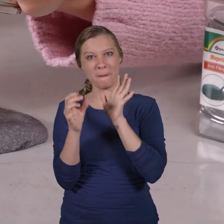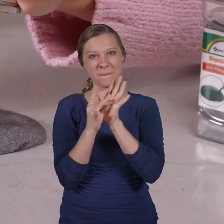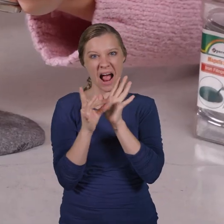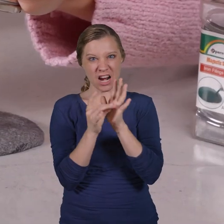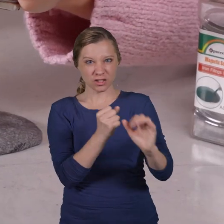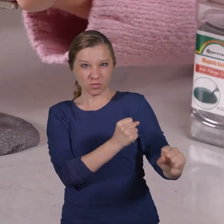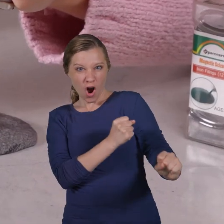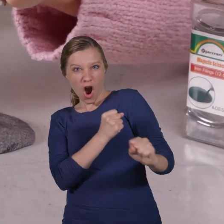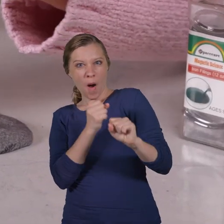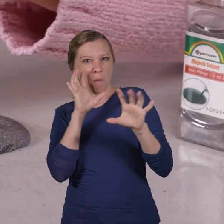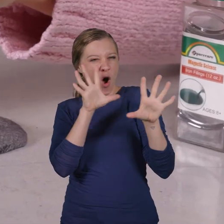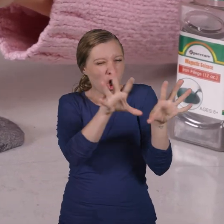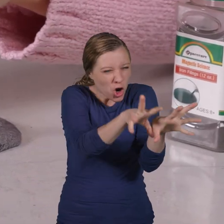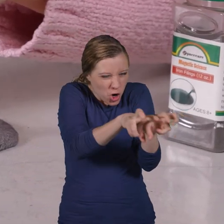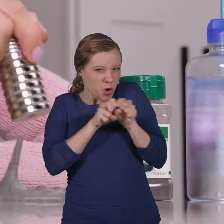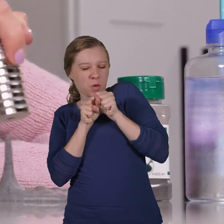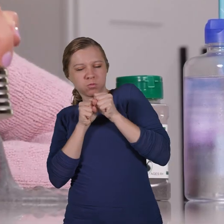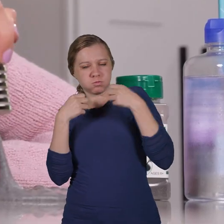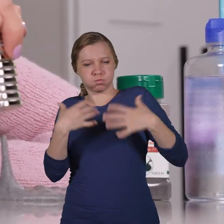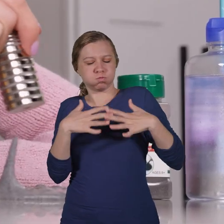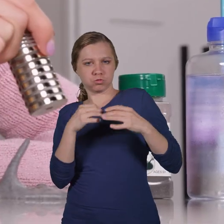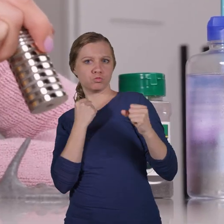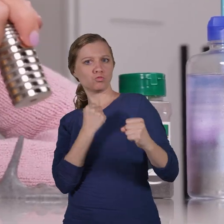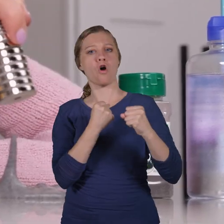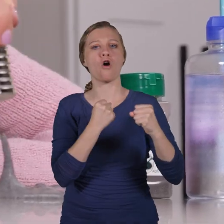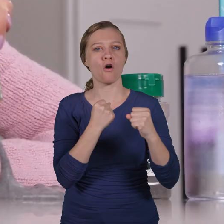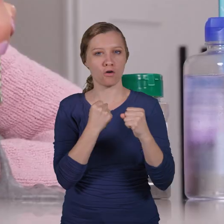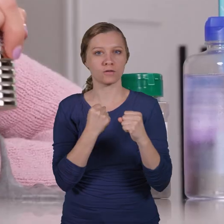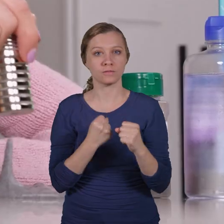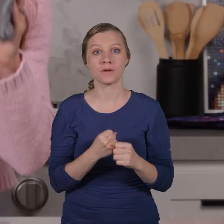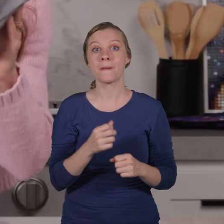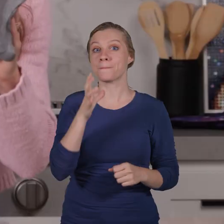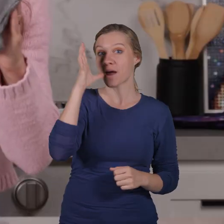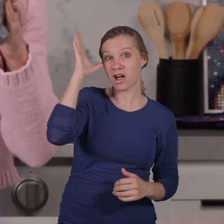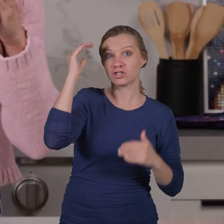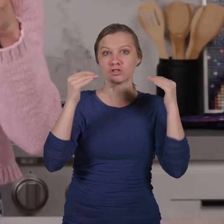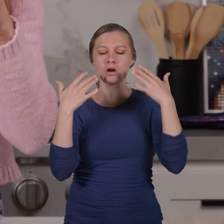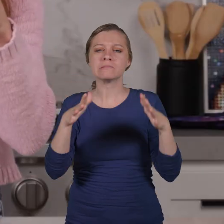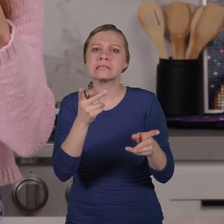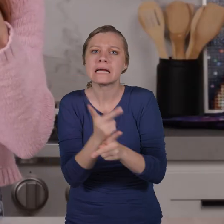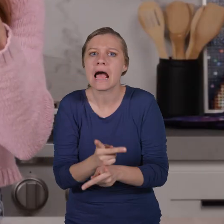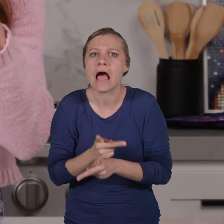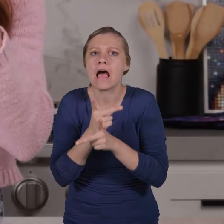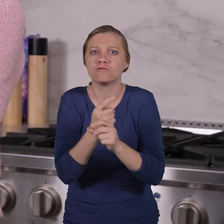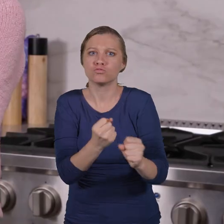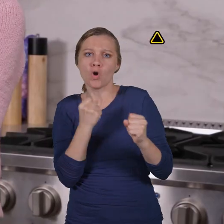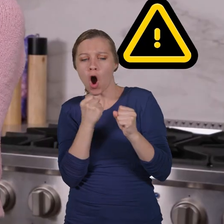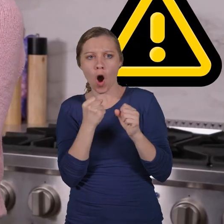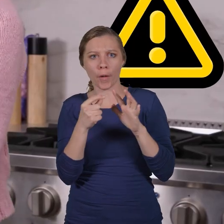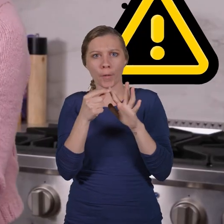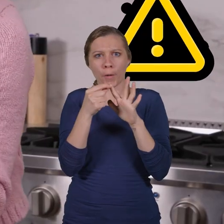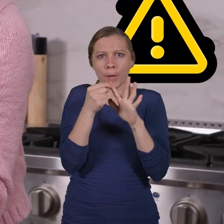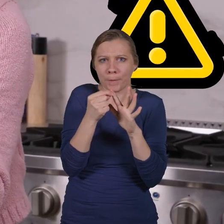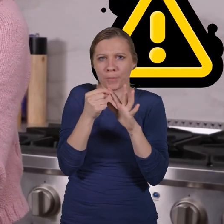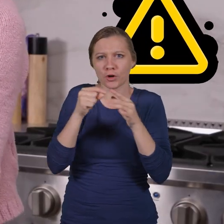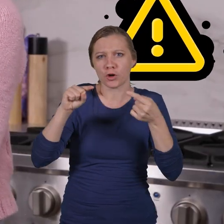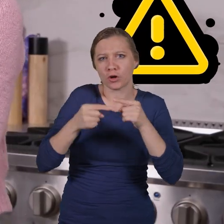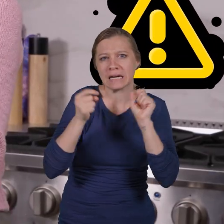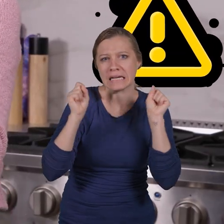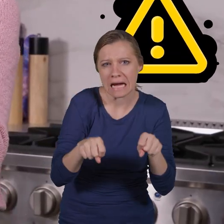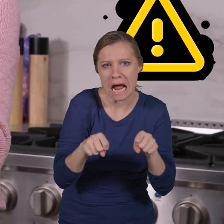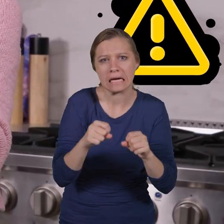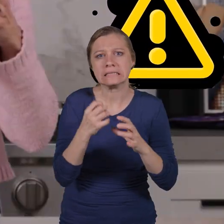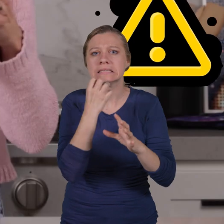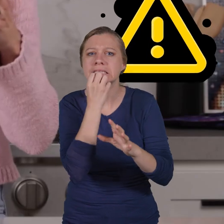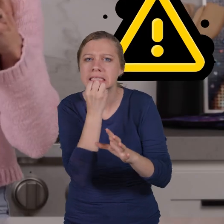stronger the magnet you have, the more the effect will be obvious. Parents and adults, just be careful with strong magnets. They can pinch fingers and you